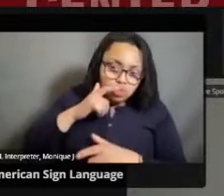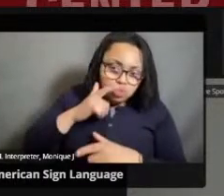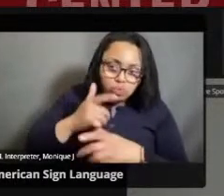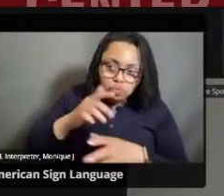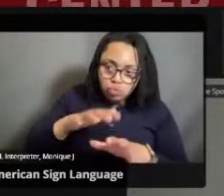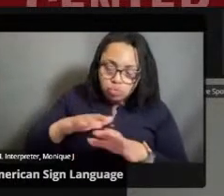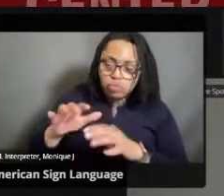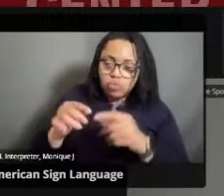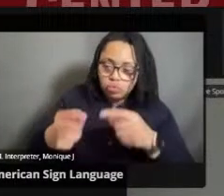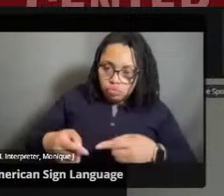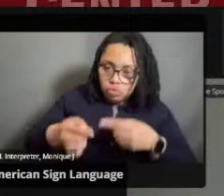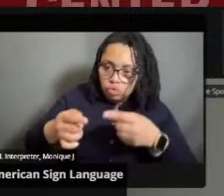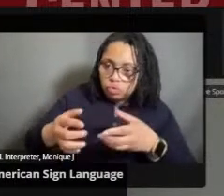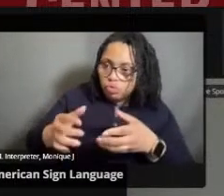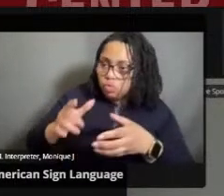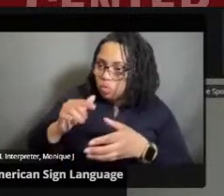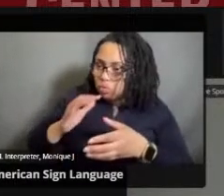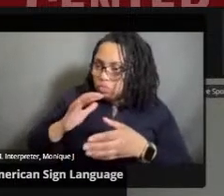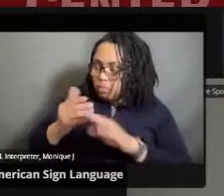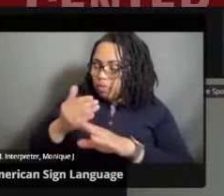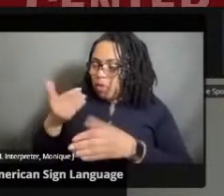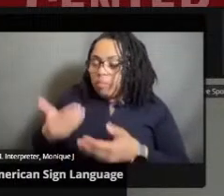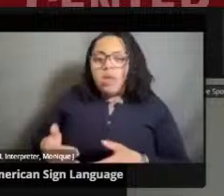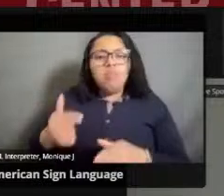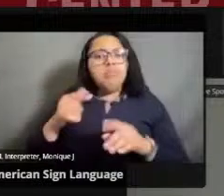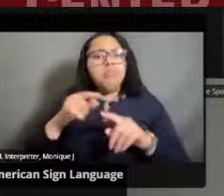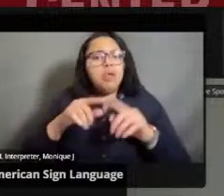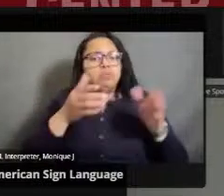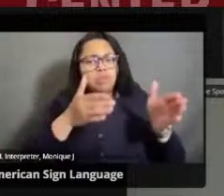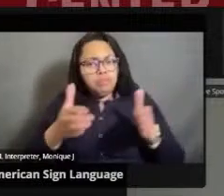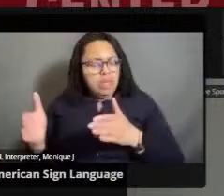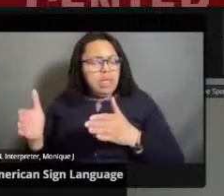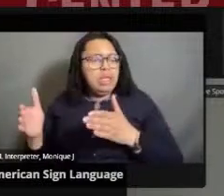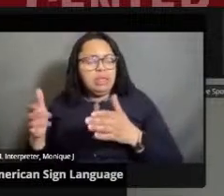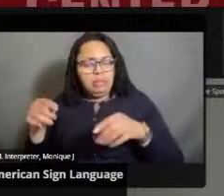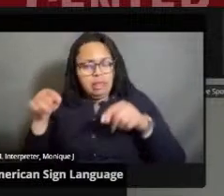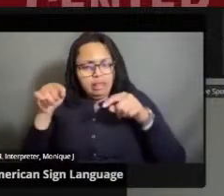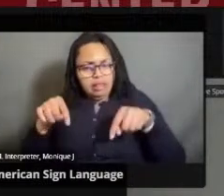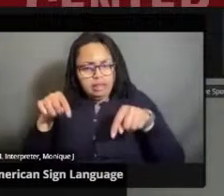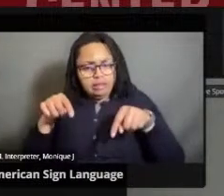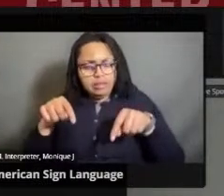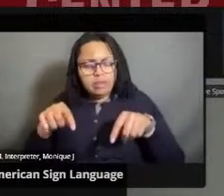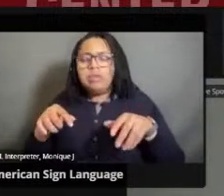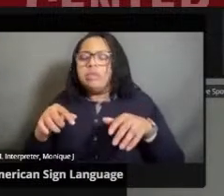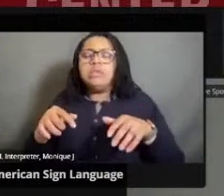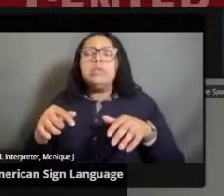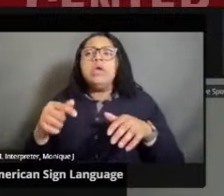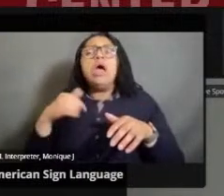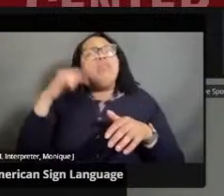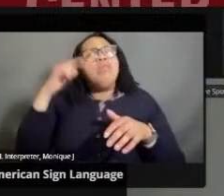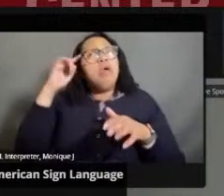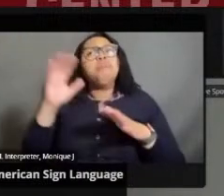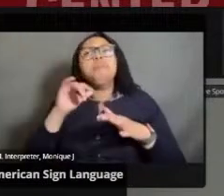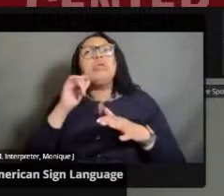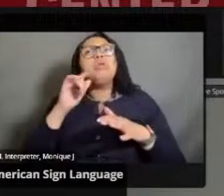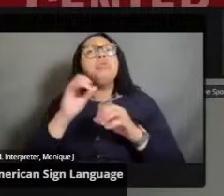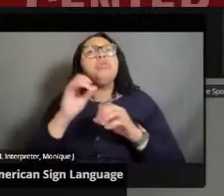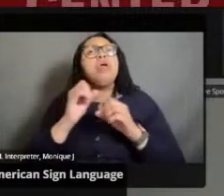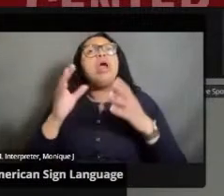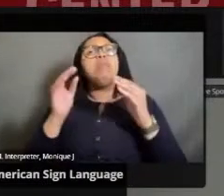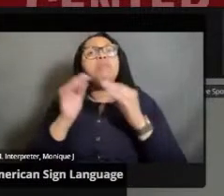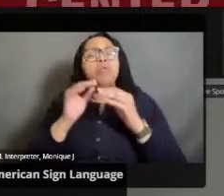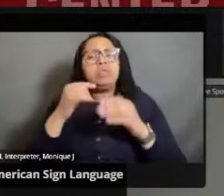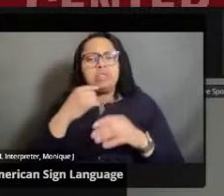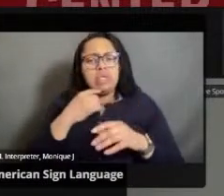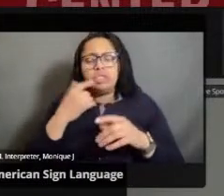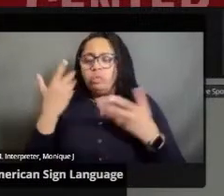When we were planning this, I said, there really isn't anything more to say. We've said it all. So I think that I'm just